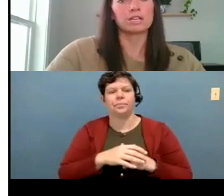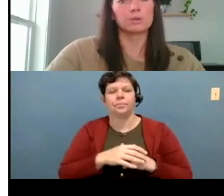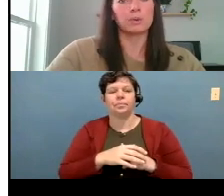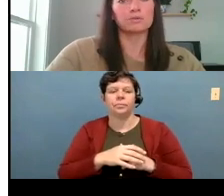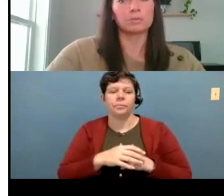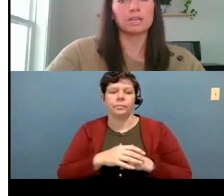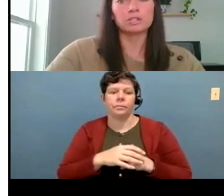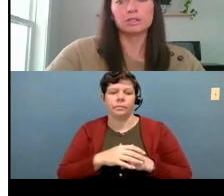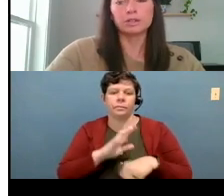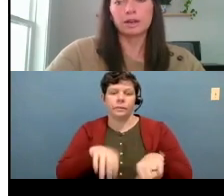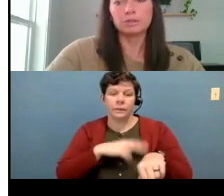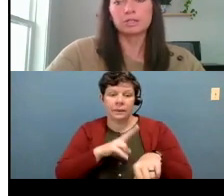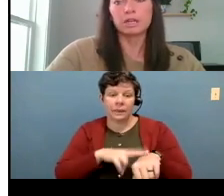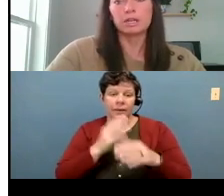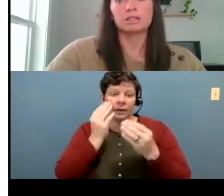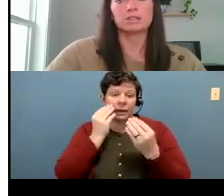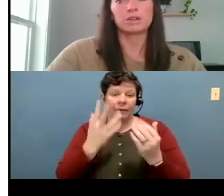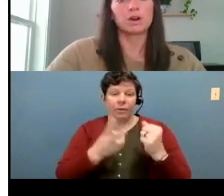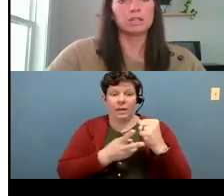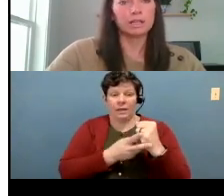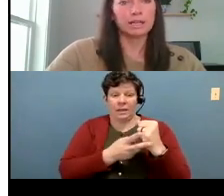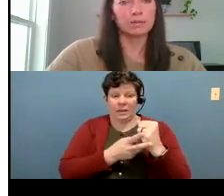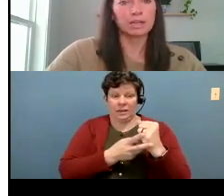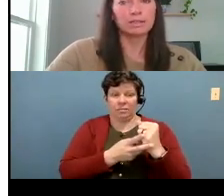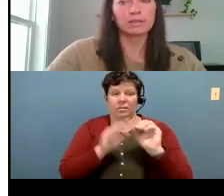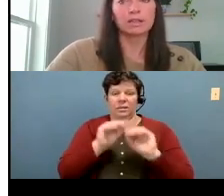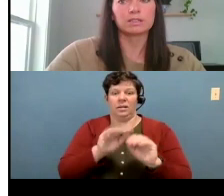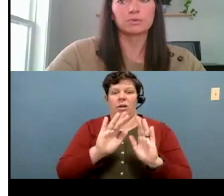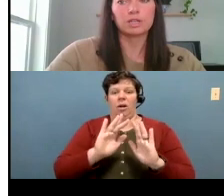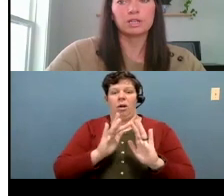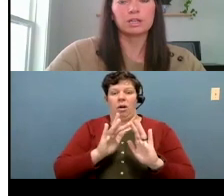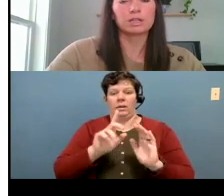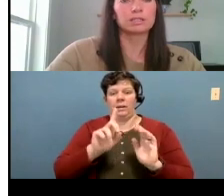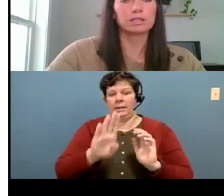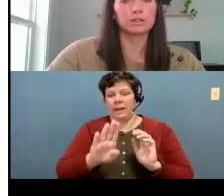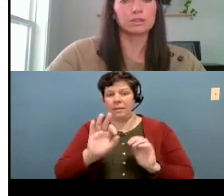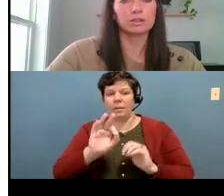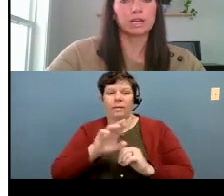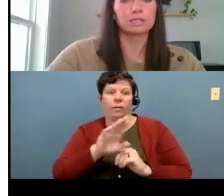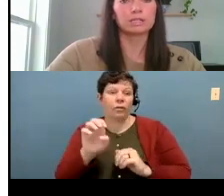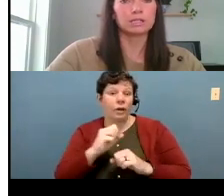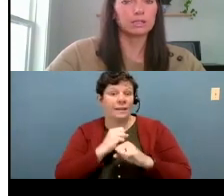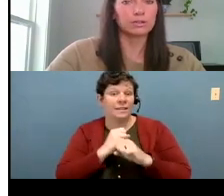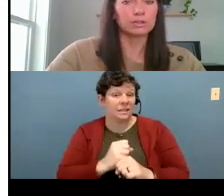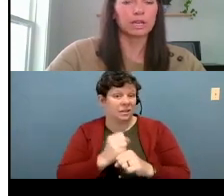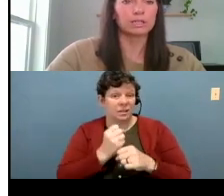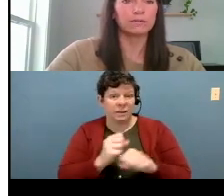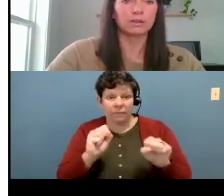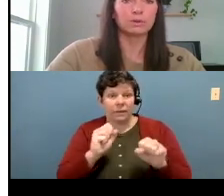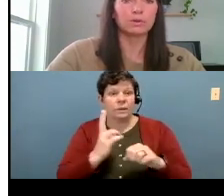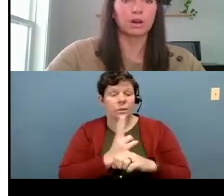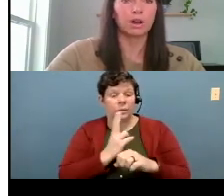our nationwide information clearinghouse. This is our online database. It's free, it's secure, and it's easy to use, and